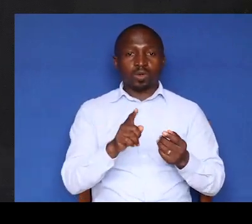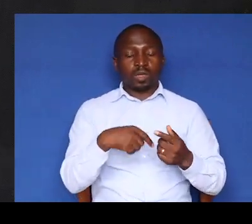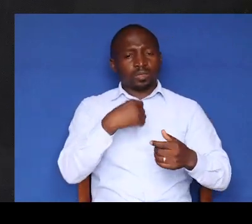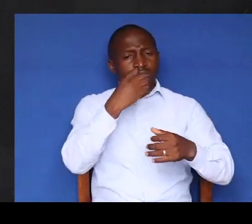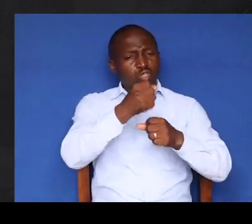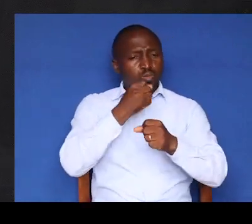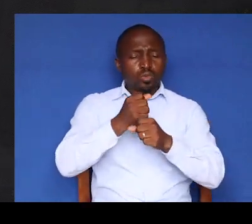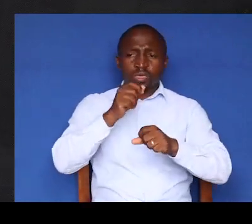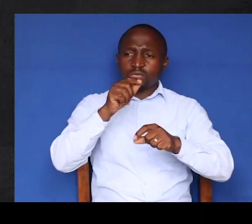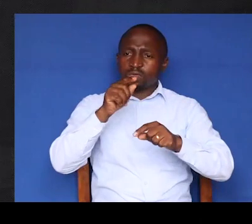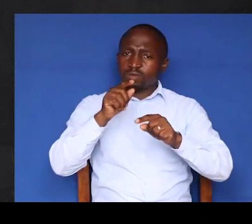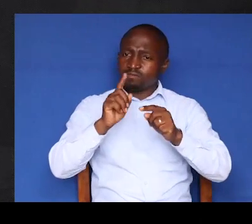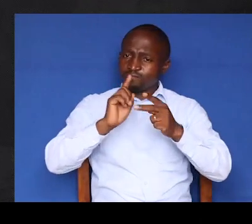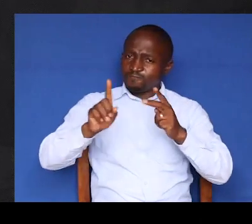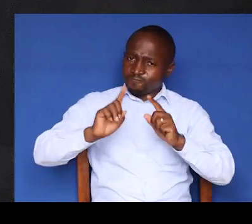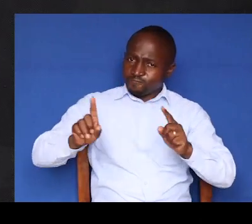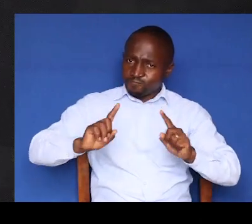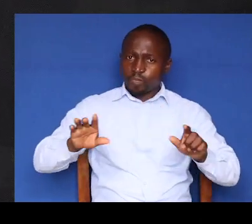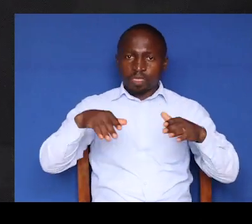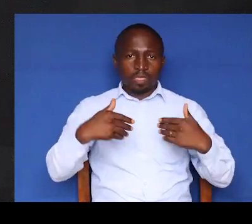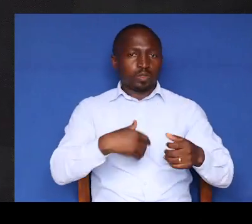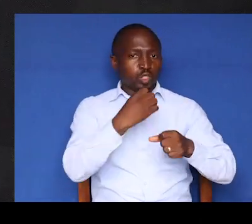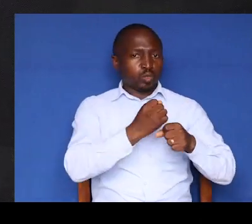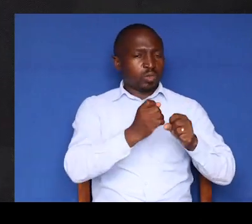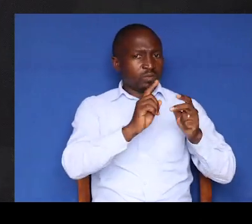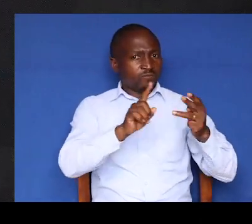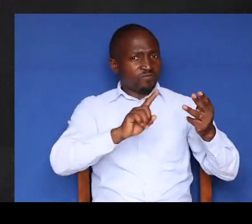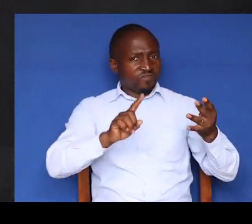projects or a number of activities